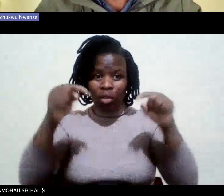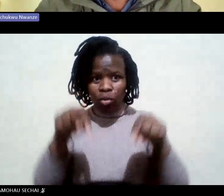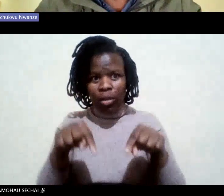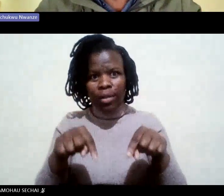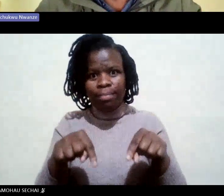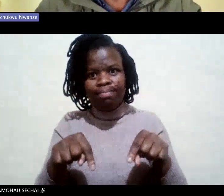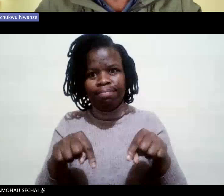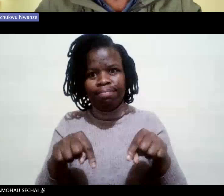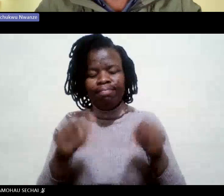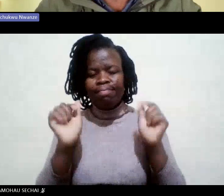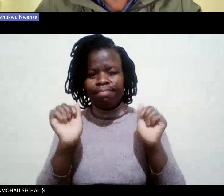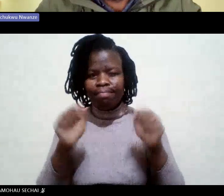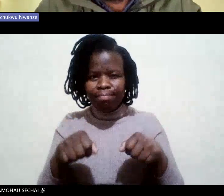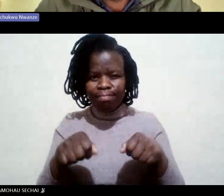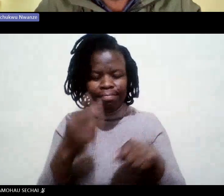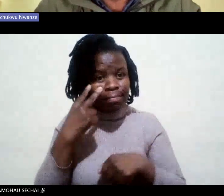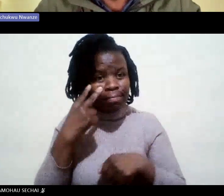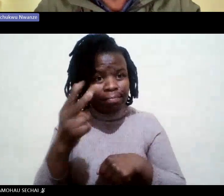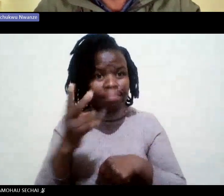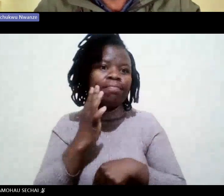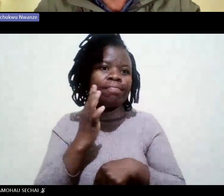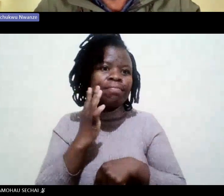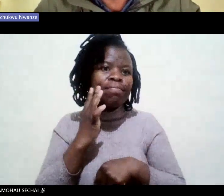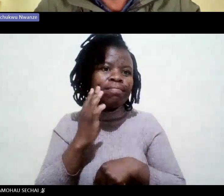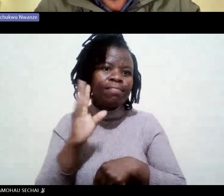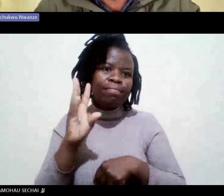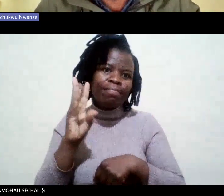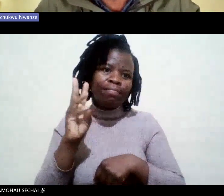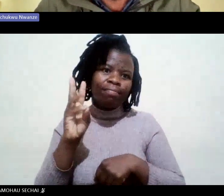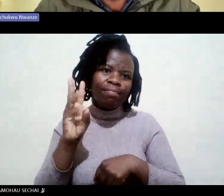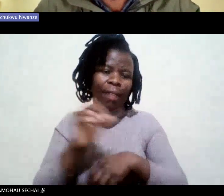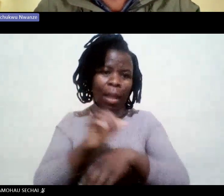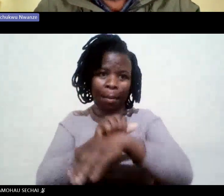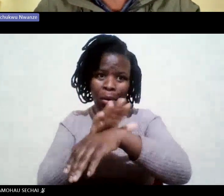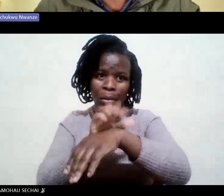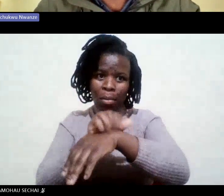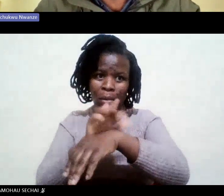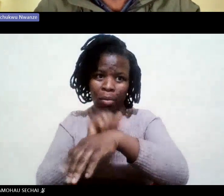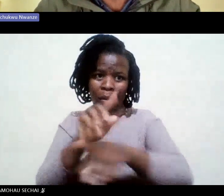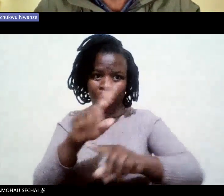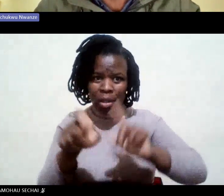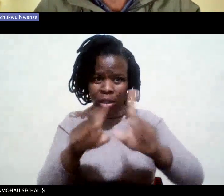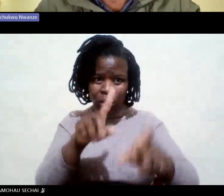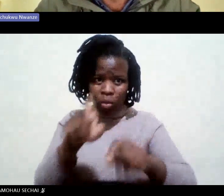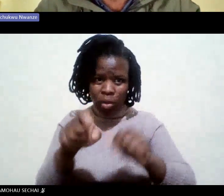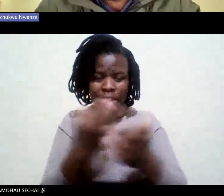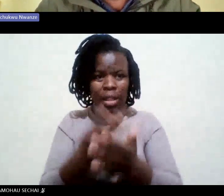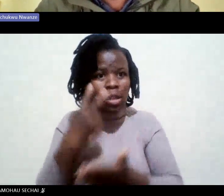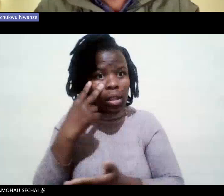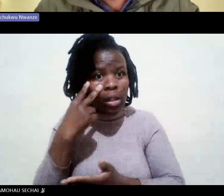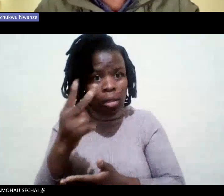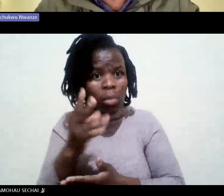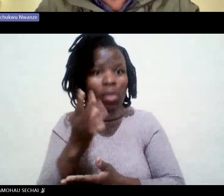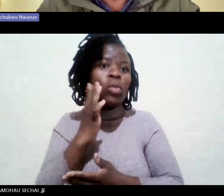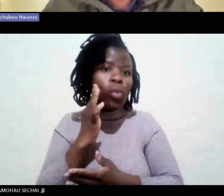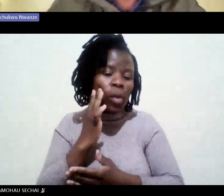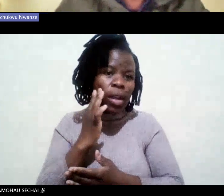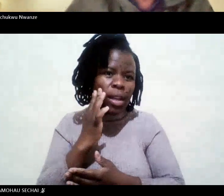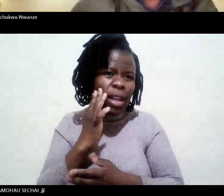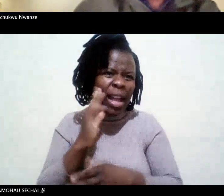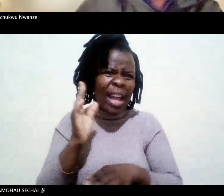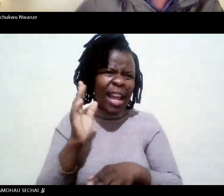yeah, we'll see you on Thursday. So please send those questions so that we receive it by Thursday noon latest. Yeah.